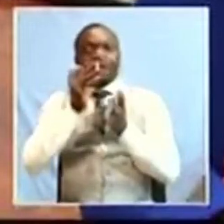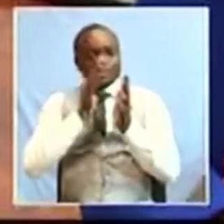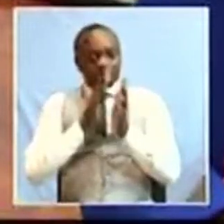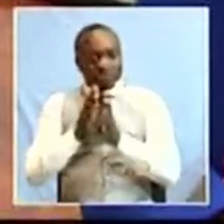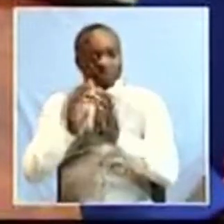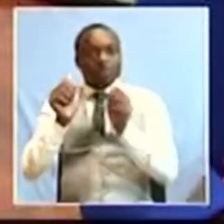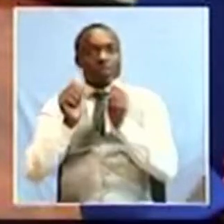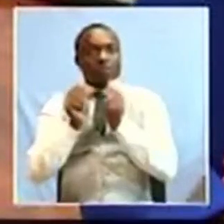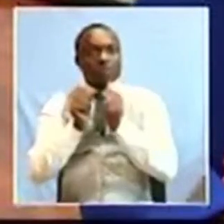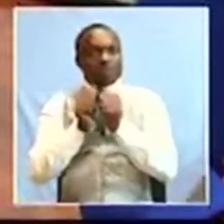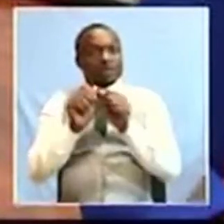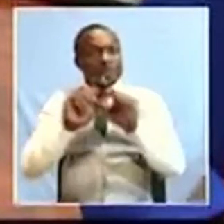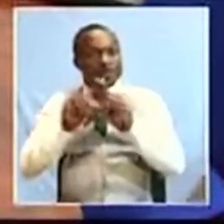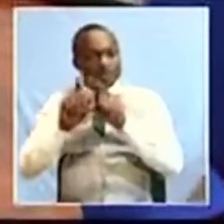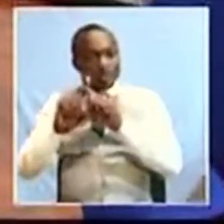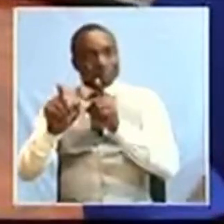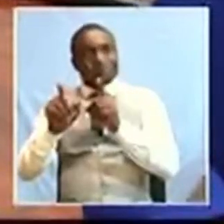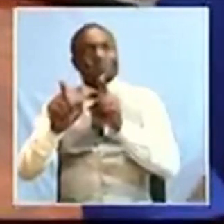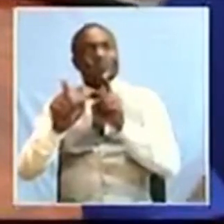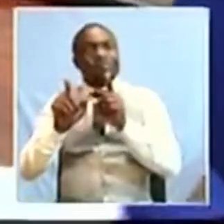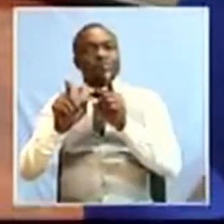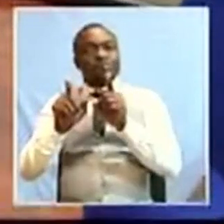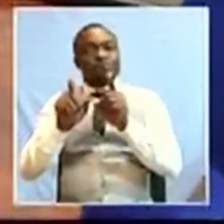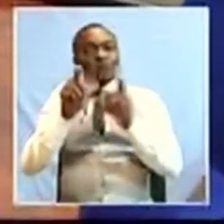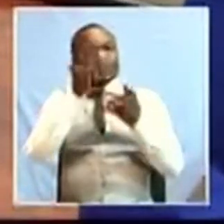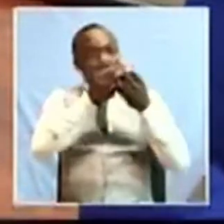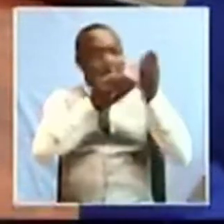statutory bodies.